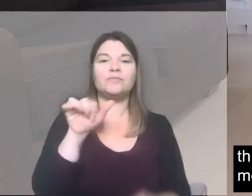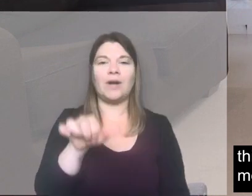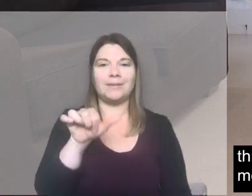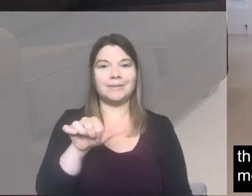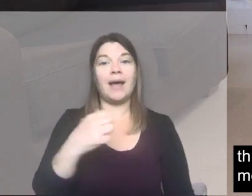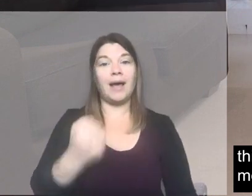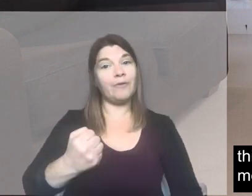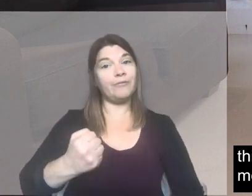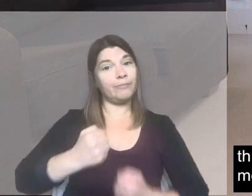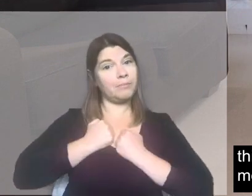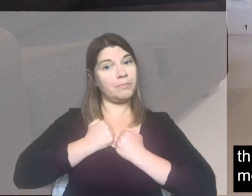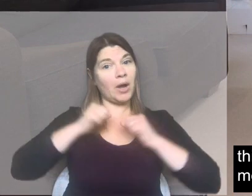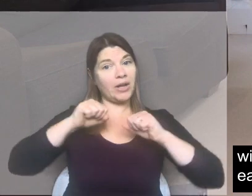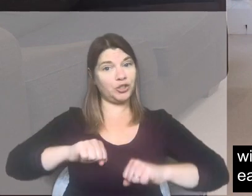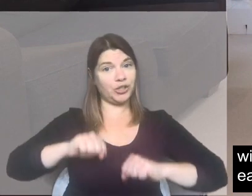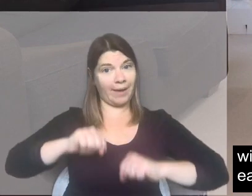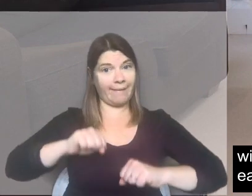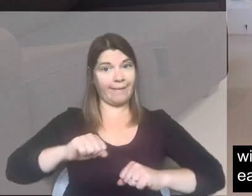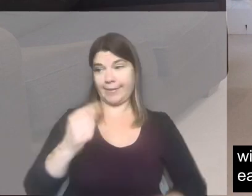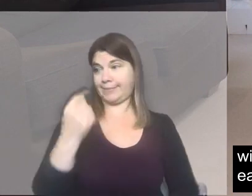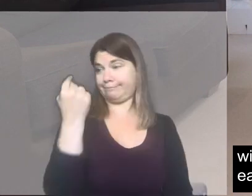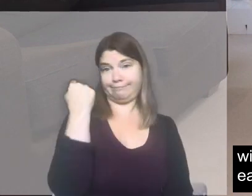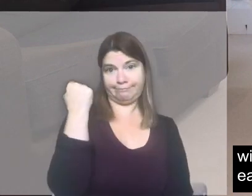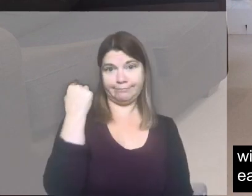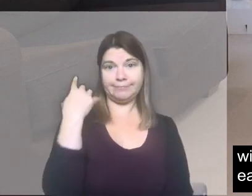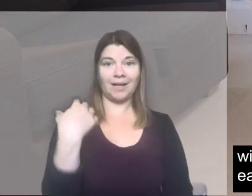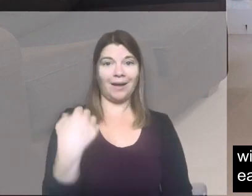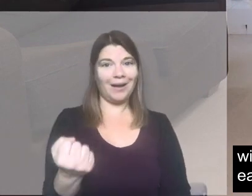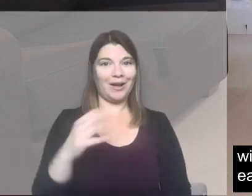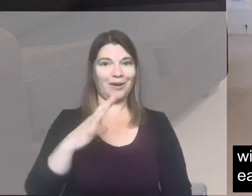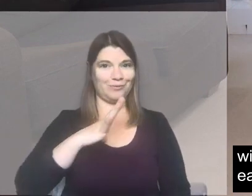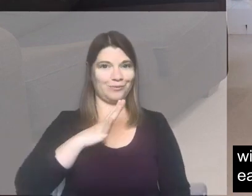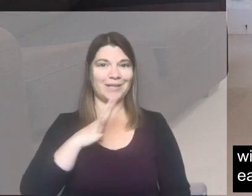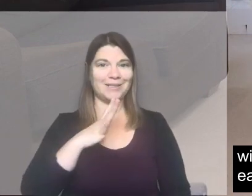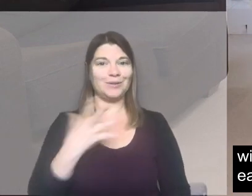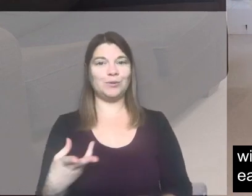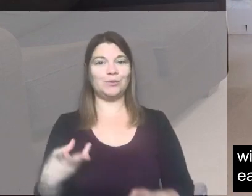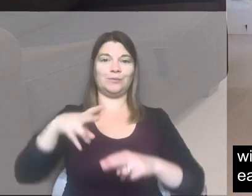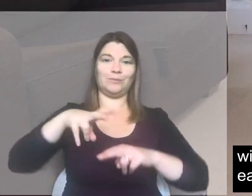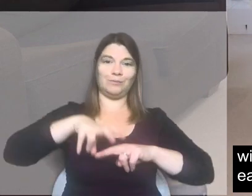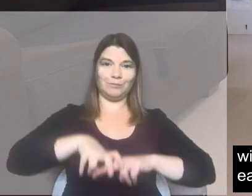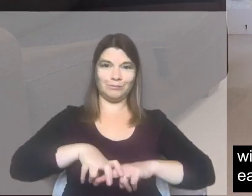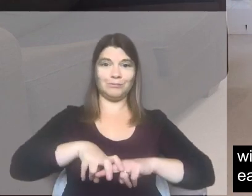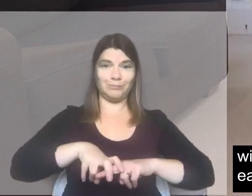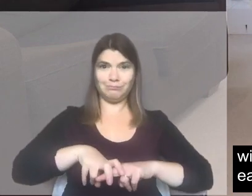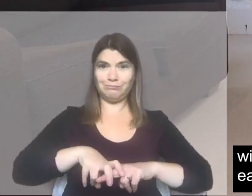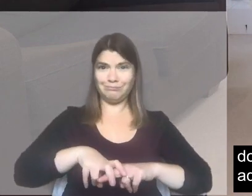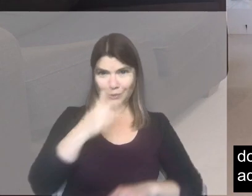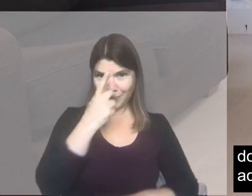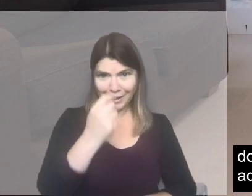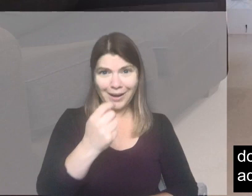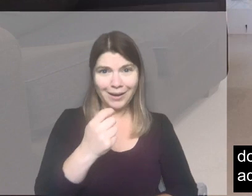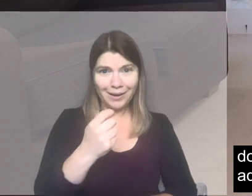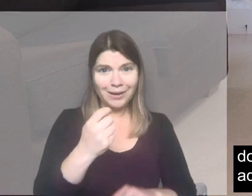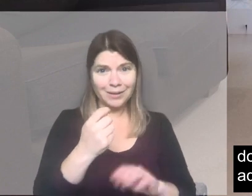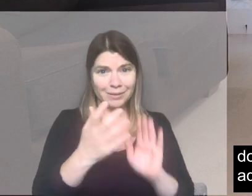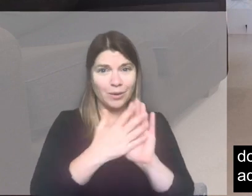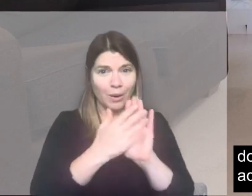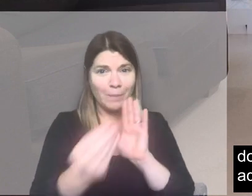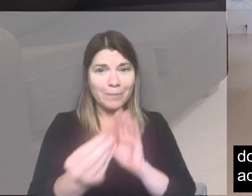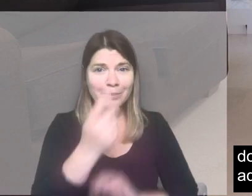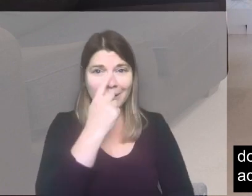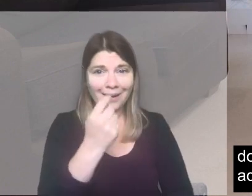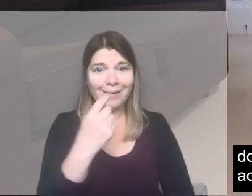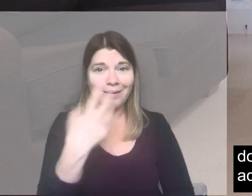I've got my chair here to work with today in case I need to take it easy at any point. And I encourage you to do the same, but